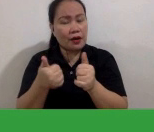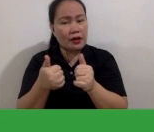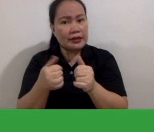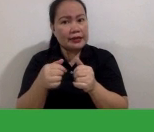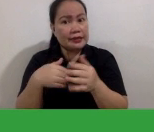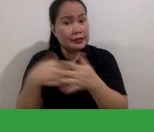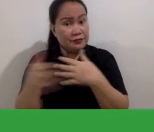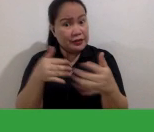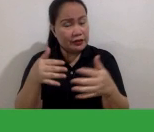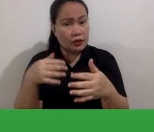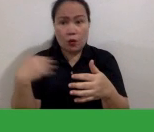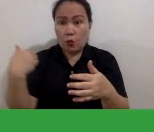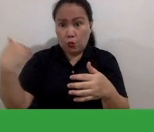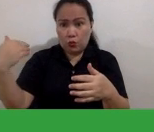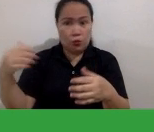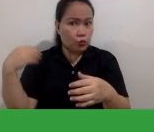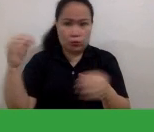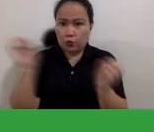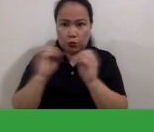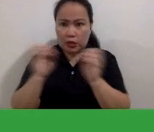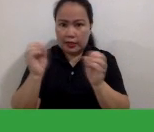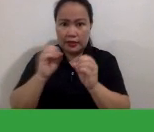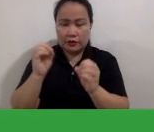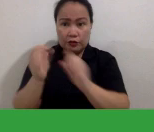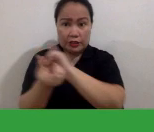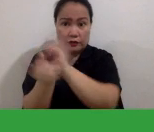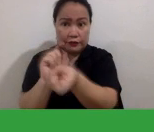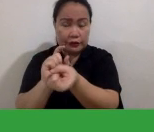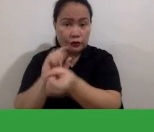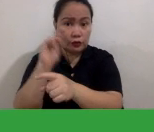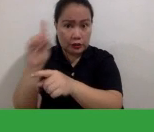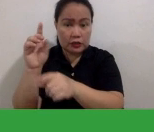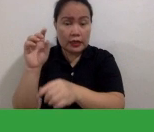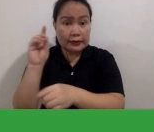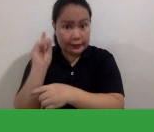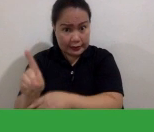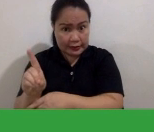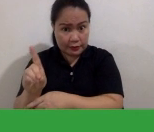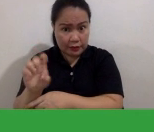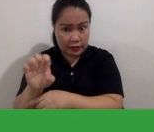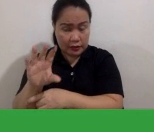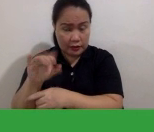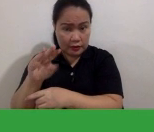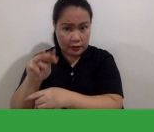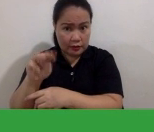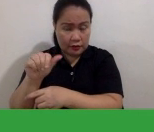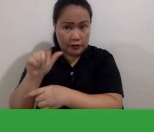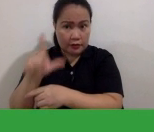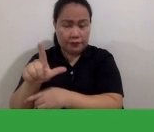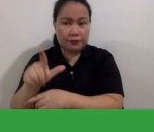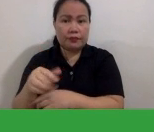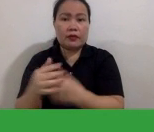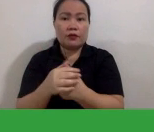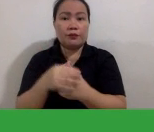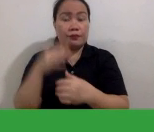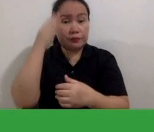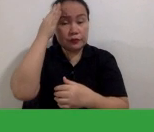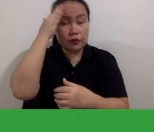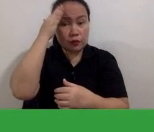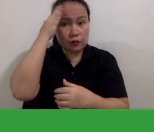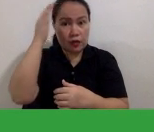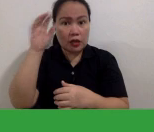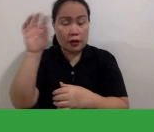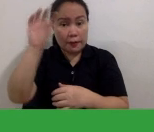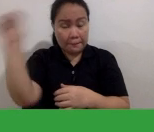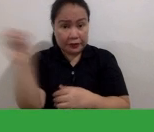So, even without converting it into decimal, makukuha natin ang percent niya. Paano? We all